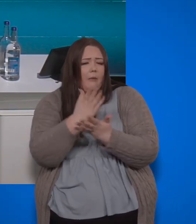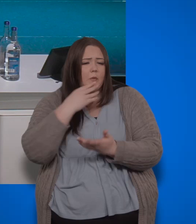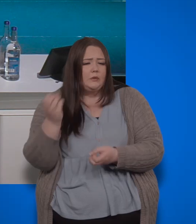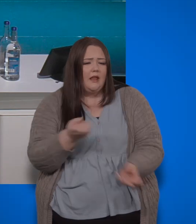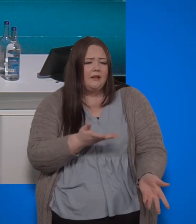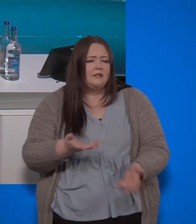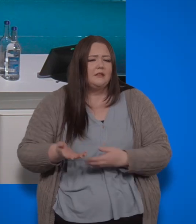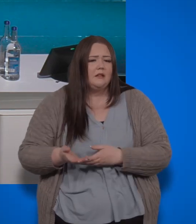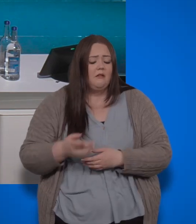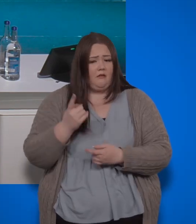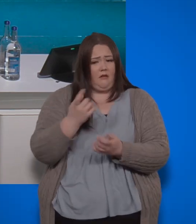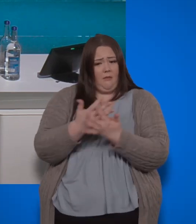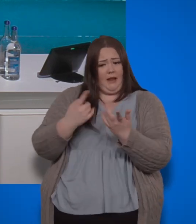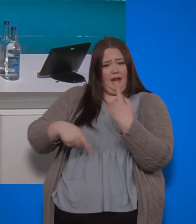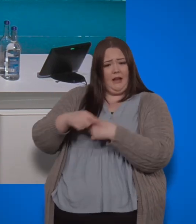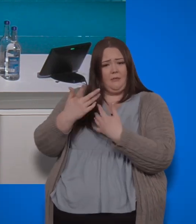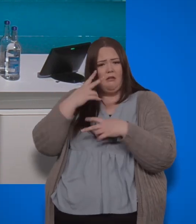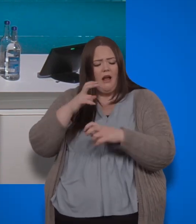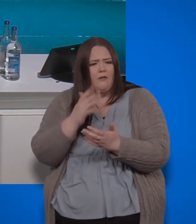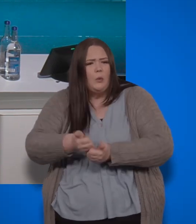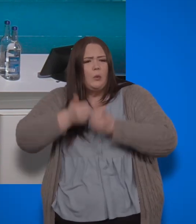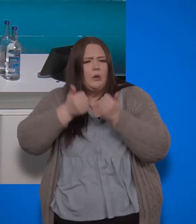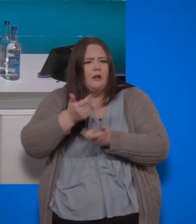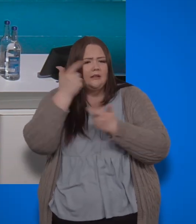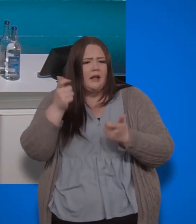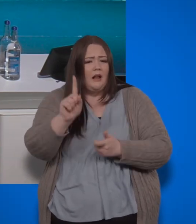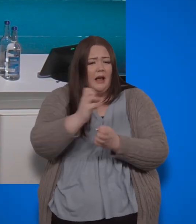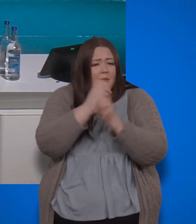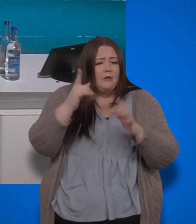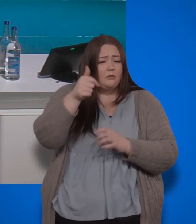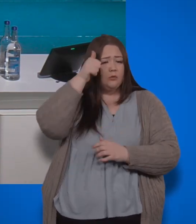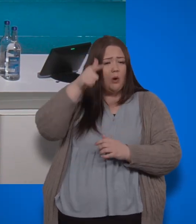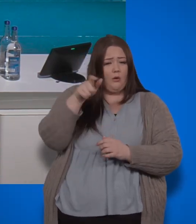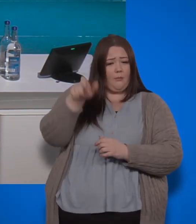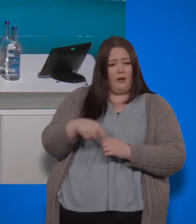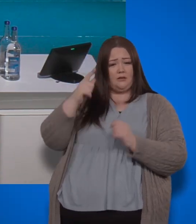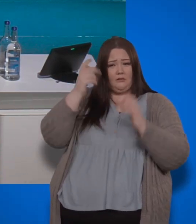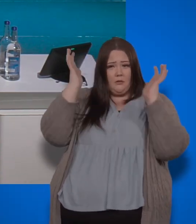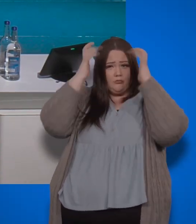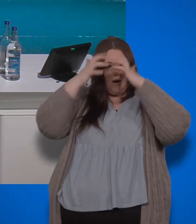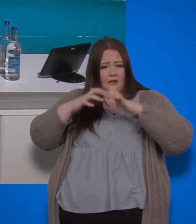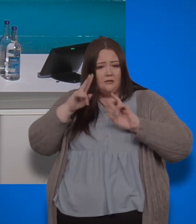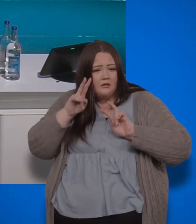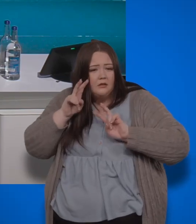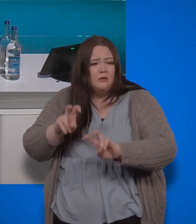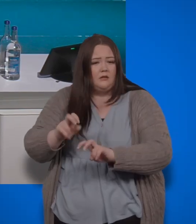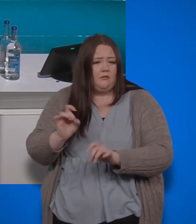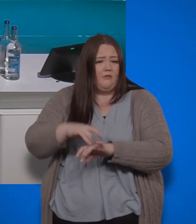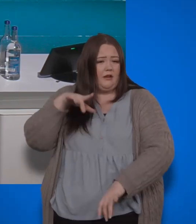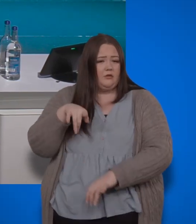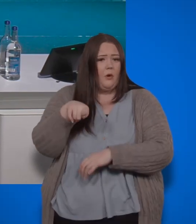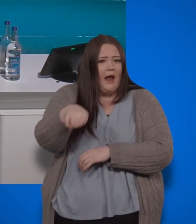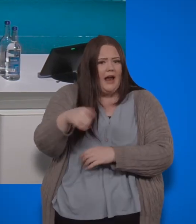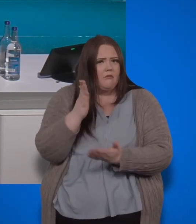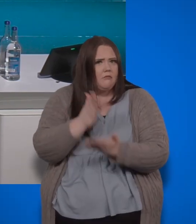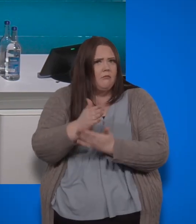the neuroscientists have got a very good understanding. Well, hang on a minute. Doesn't a neuroscientist have a human brain? You know, so it